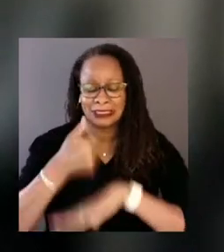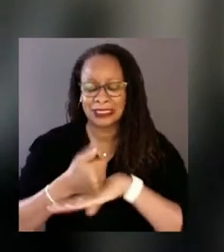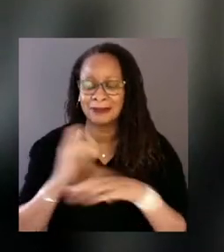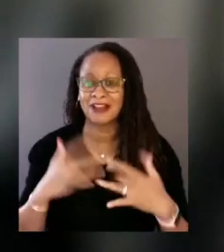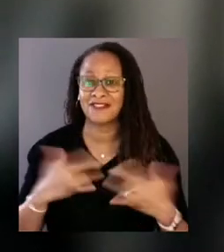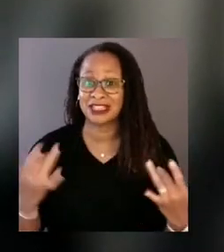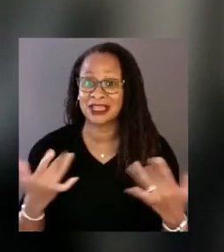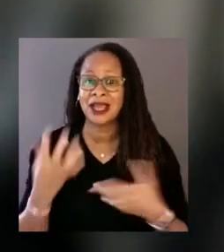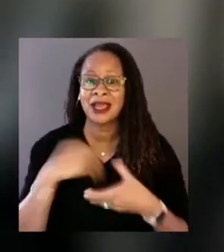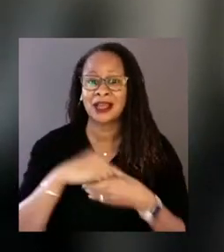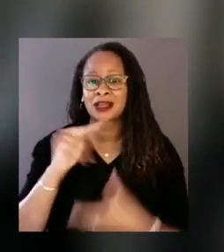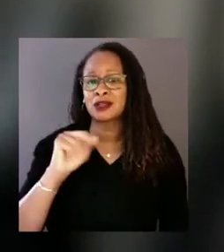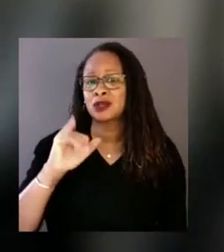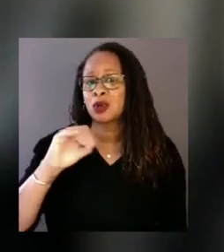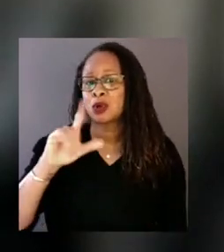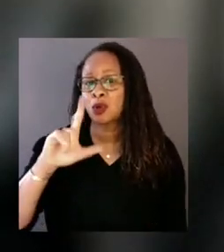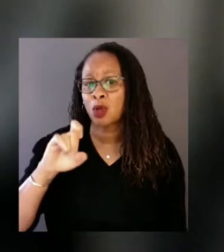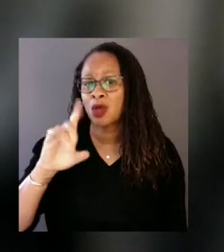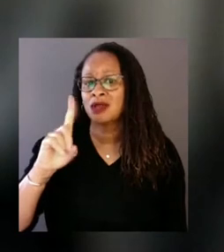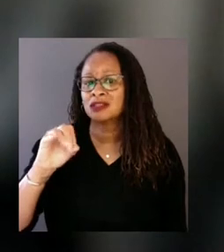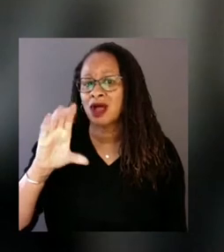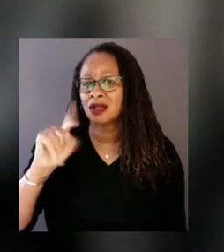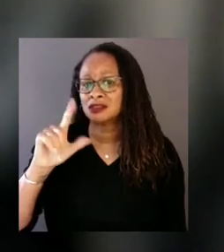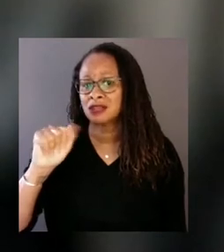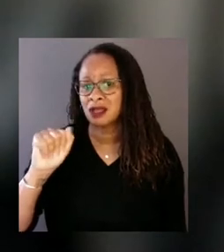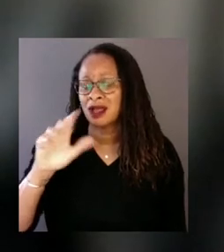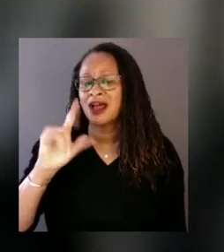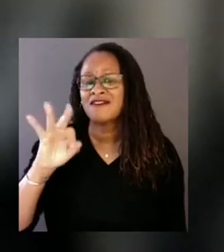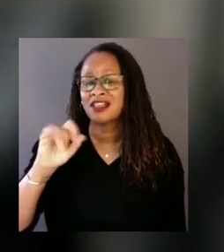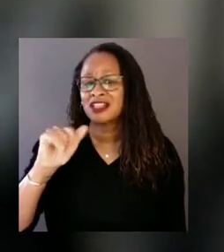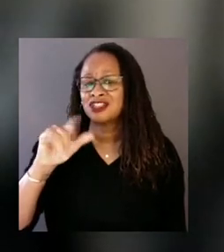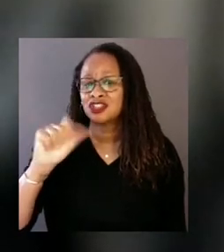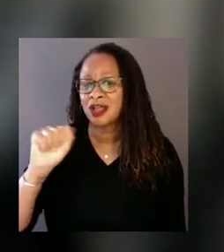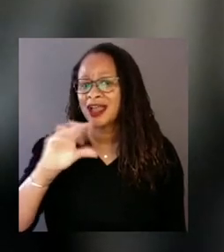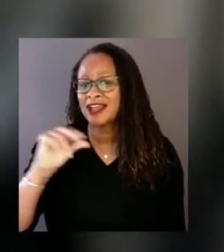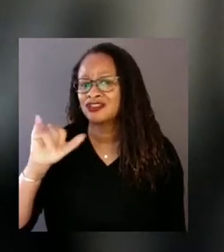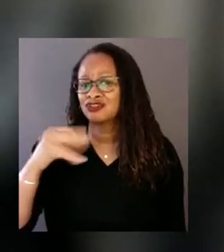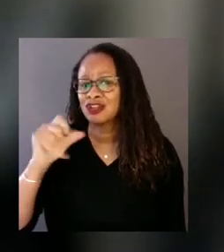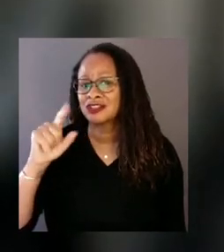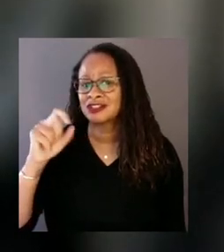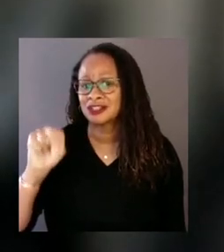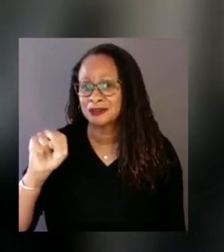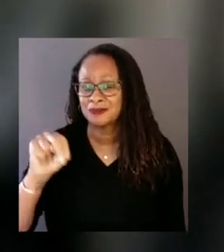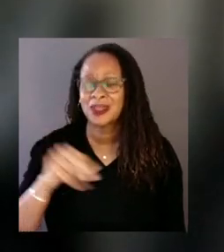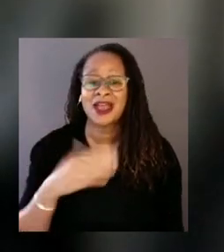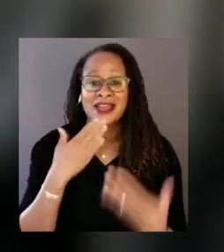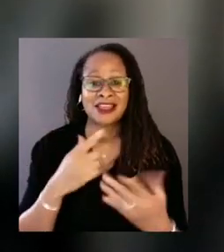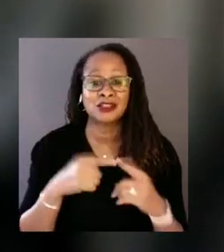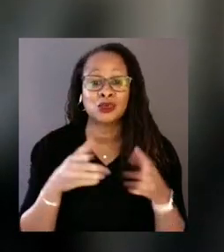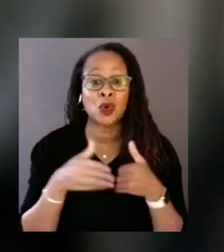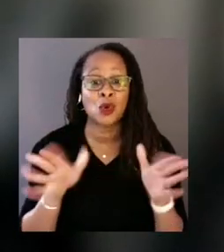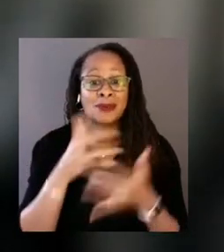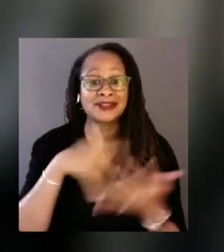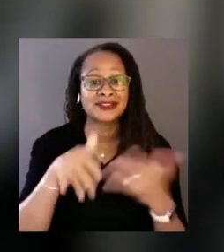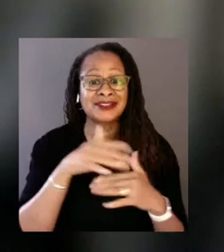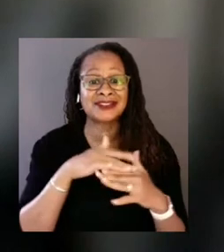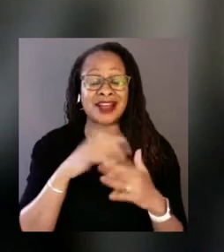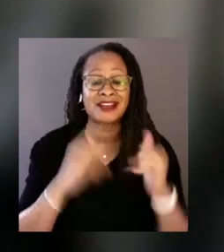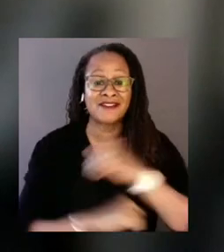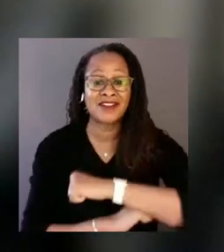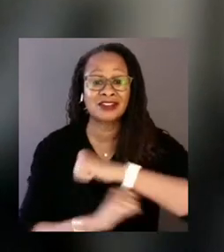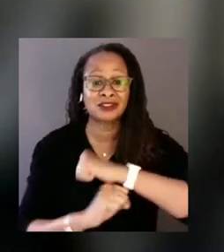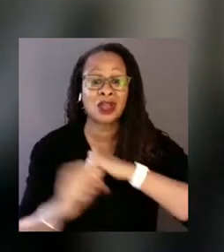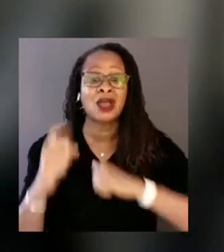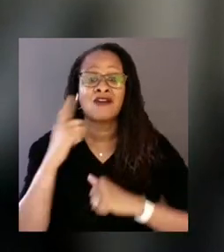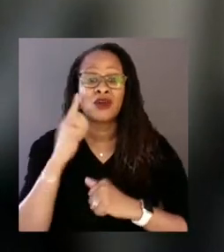Nicole Docta, Felicia Chanko, and Justin Sherwood. Thank you to Open Society Foundations for their support of the Beyond